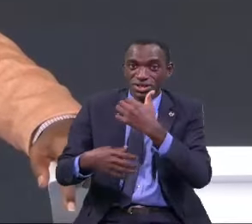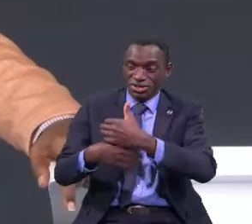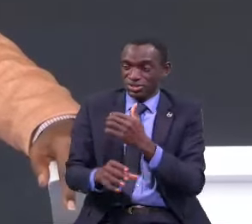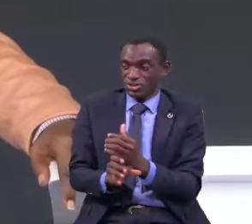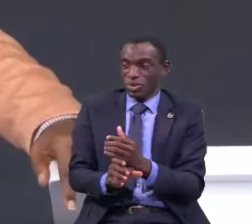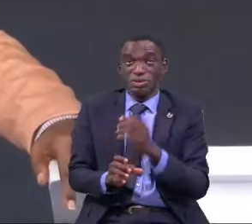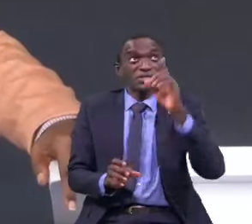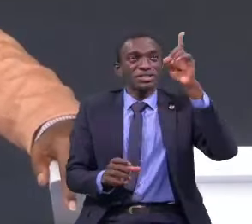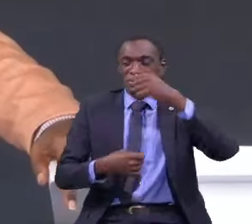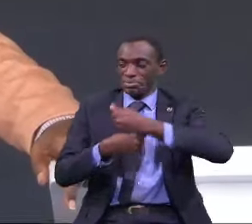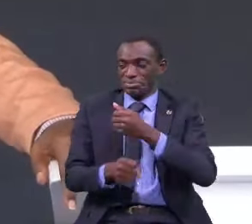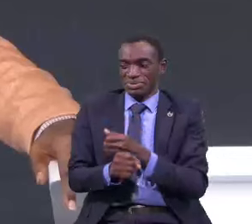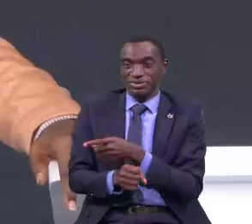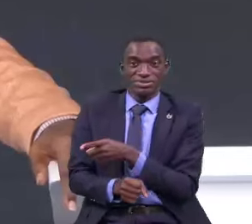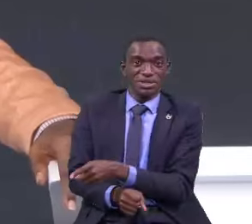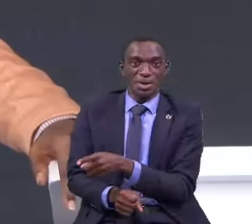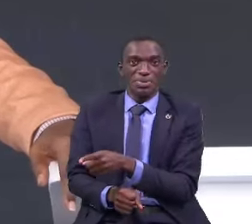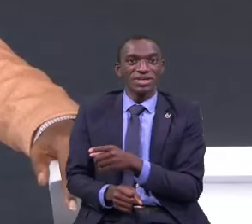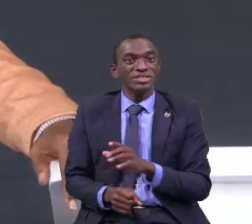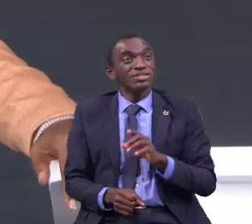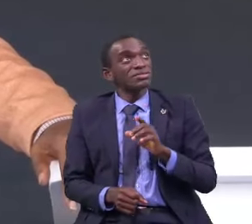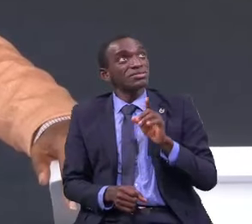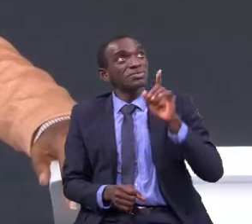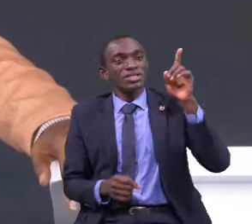That is a beloved child in my kingdom.